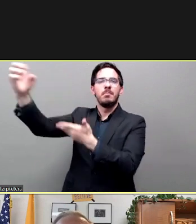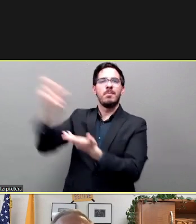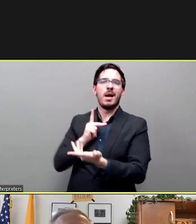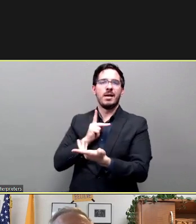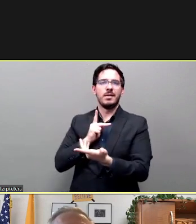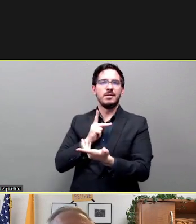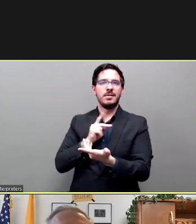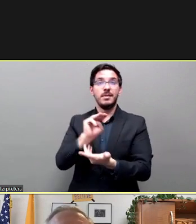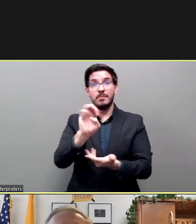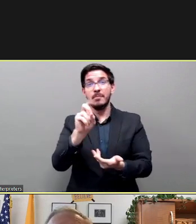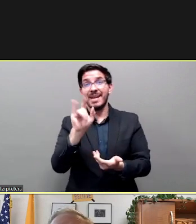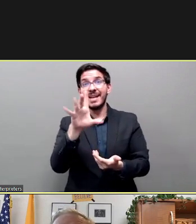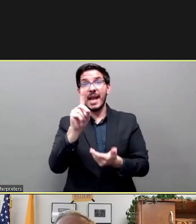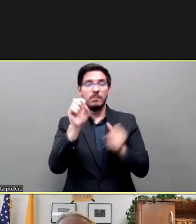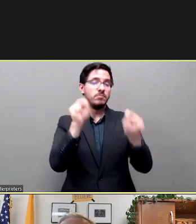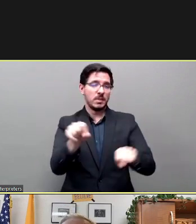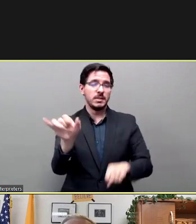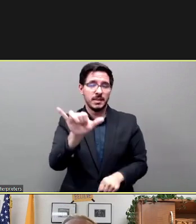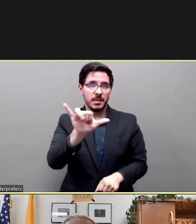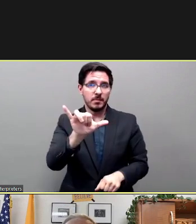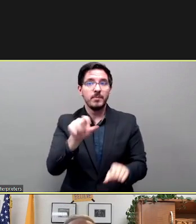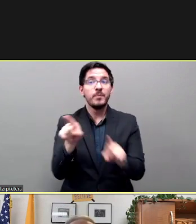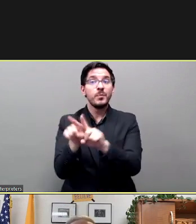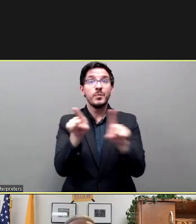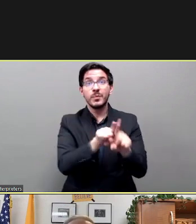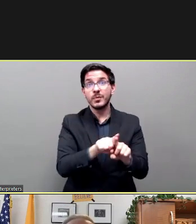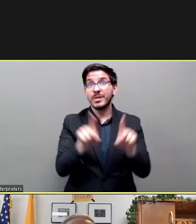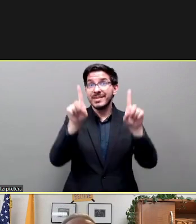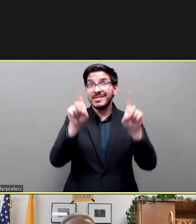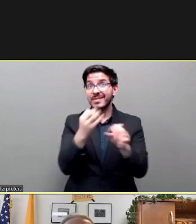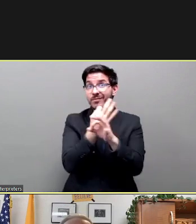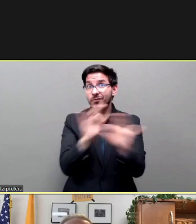you actually can still go and get tests for free at